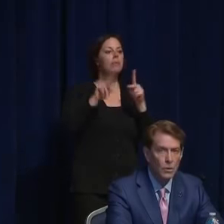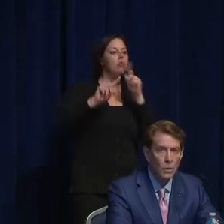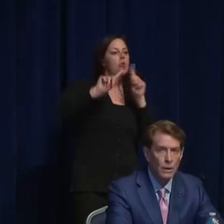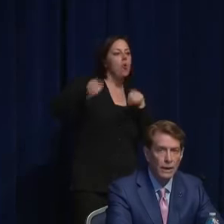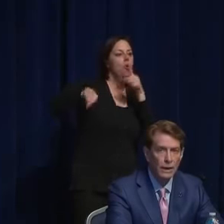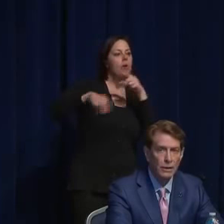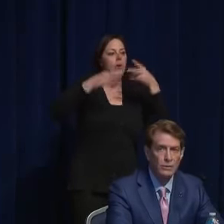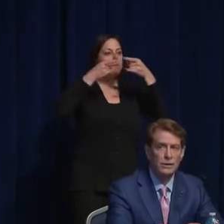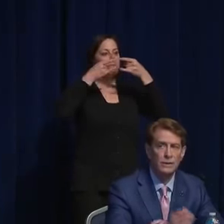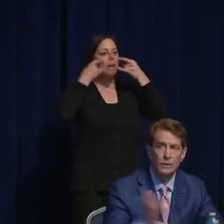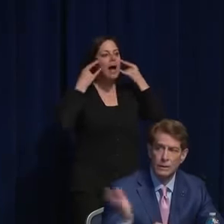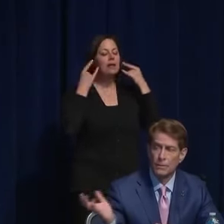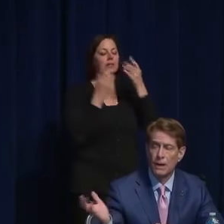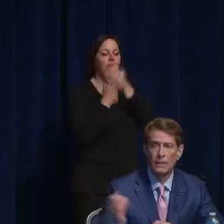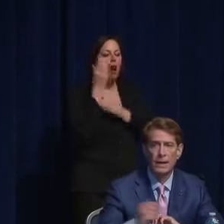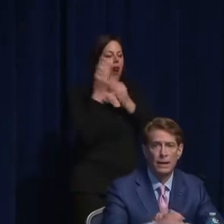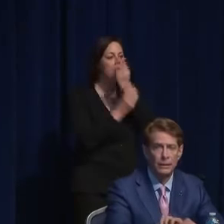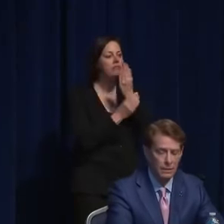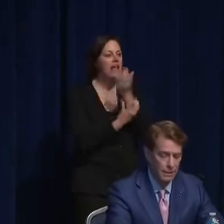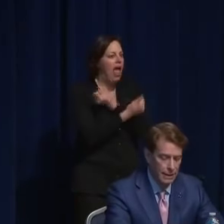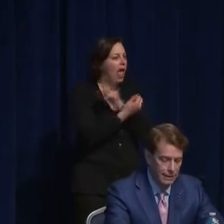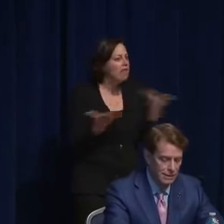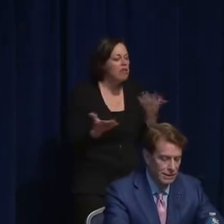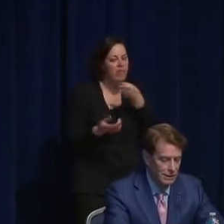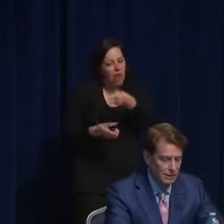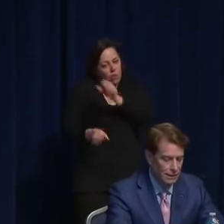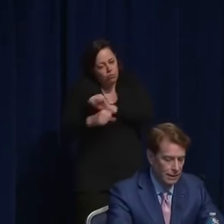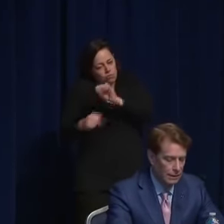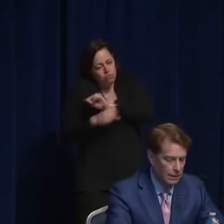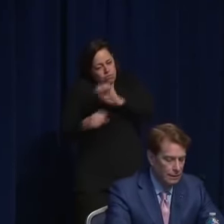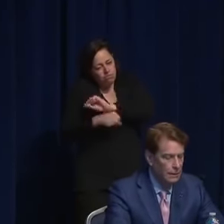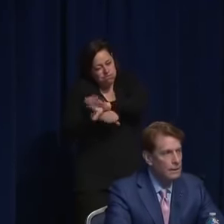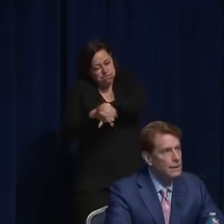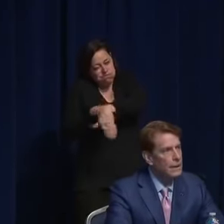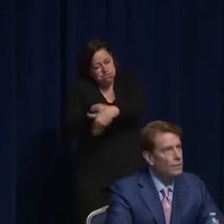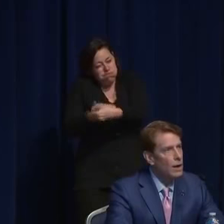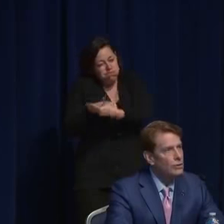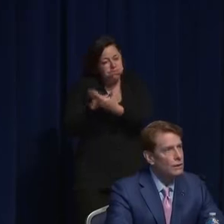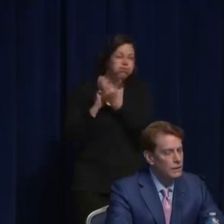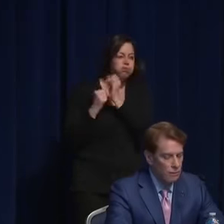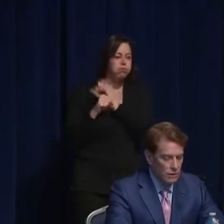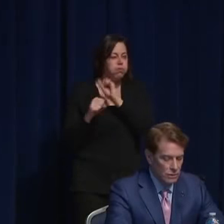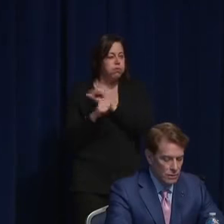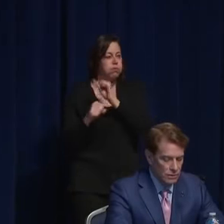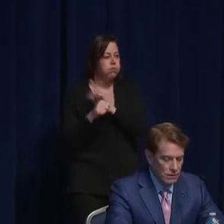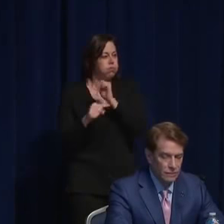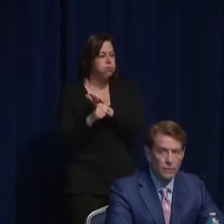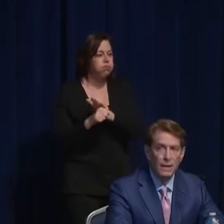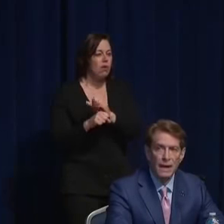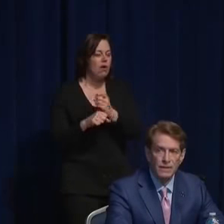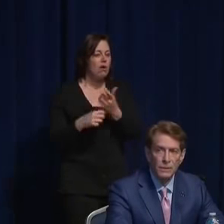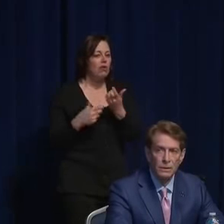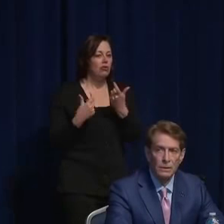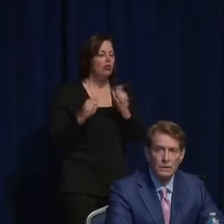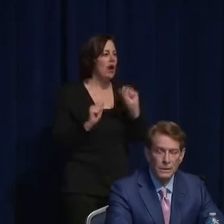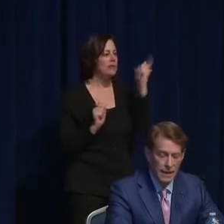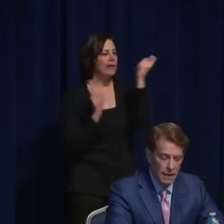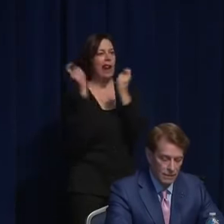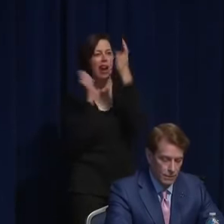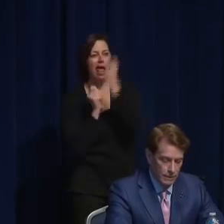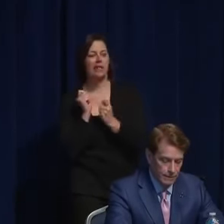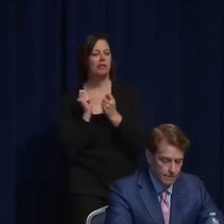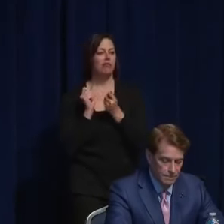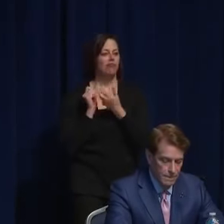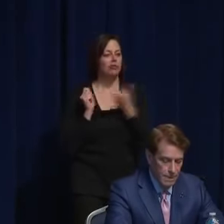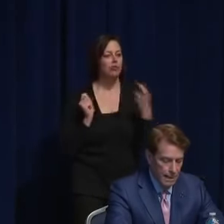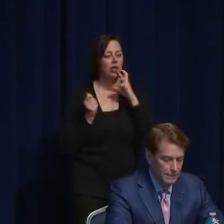people coordinating closely with the Department of Health and the CDC. They are marshaling resources from hospital to